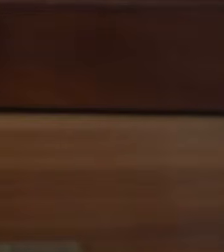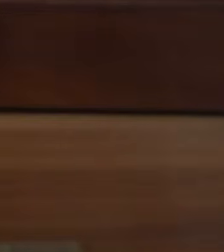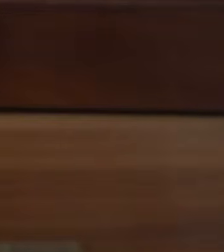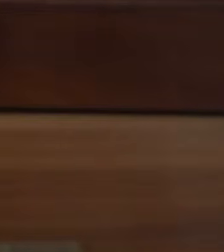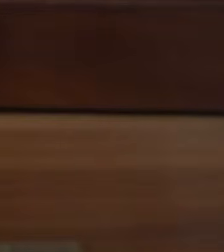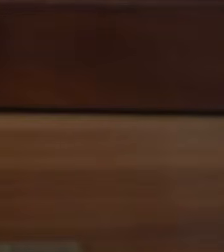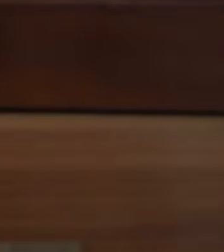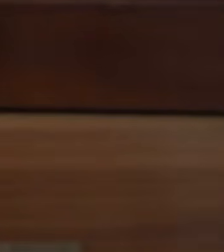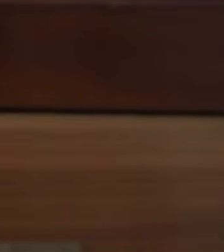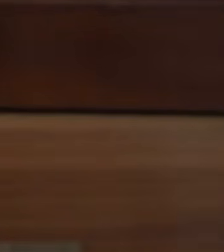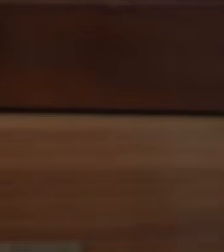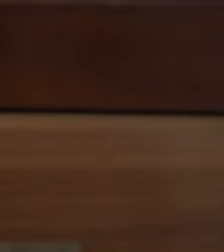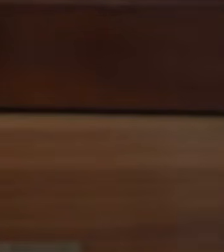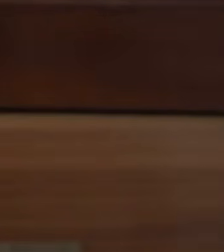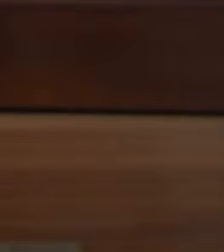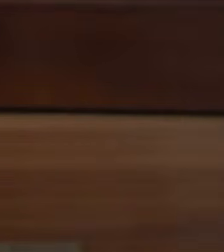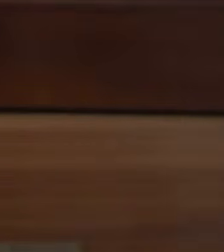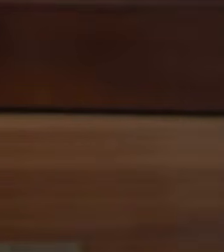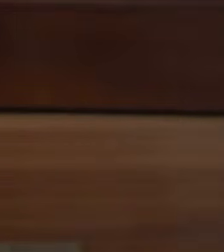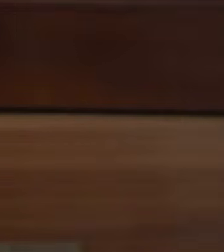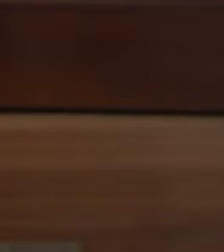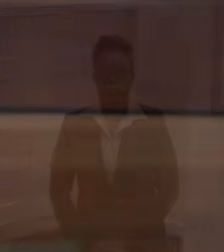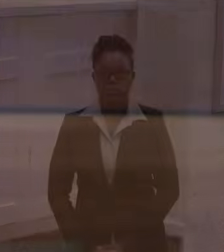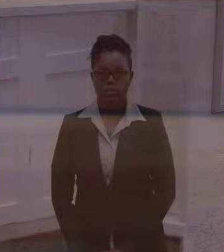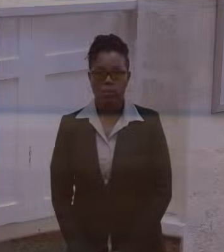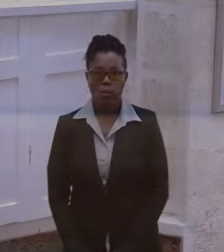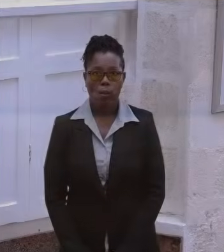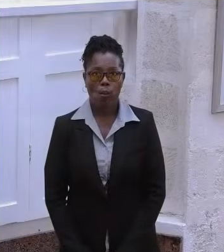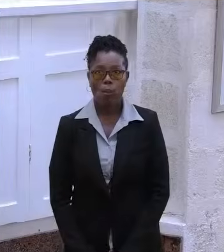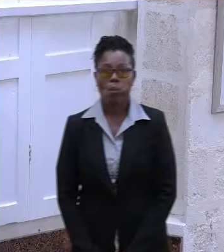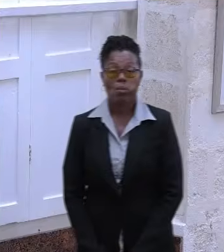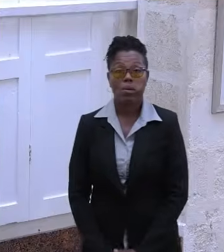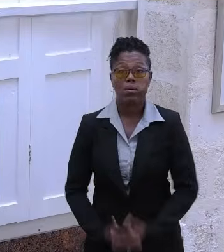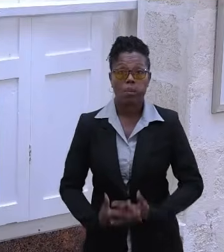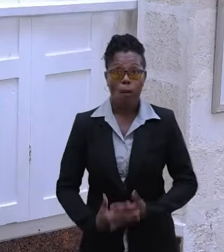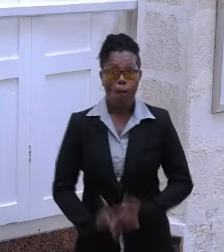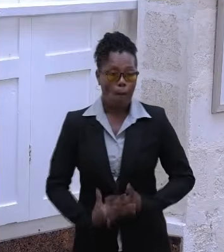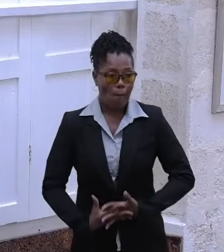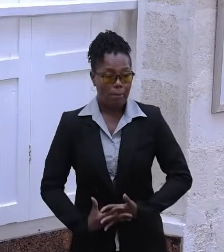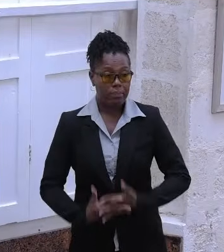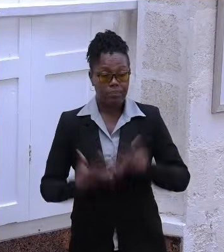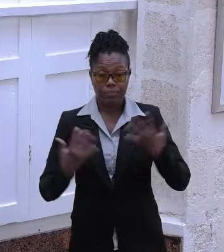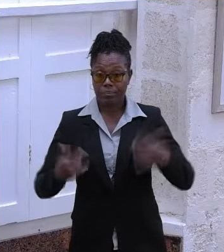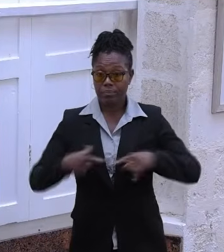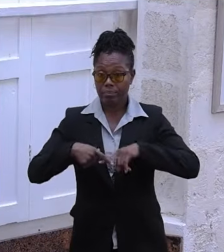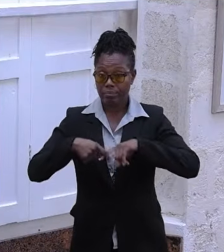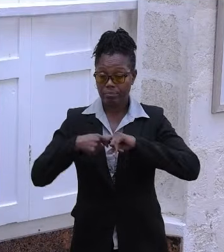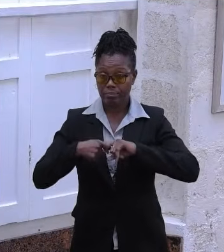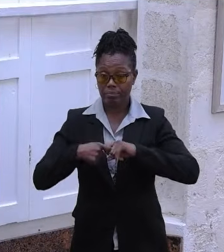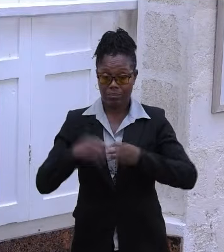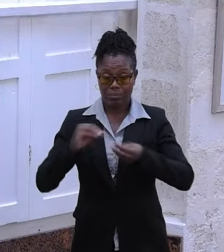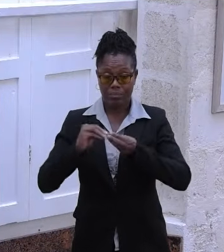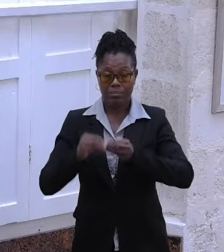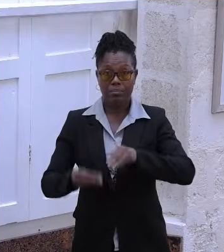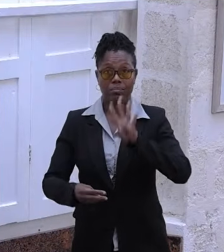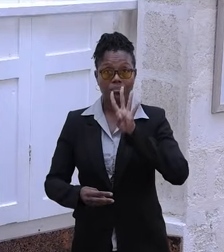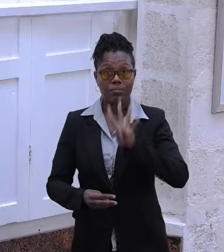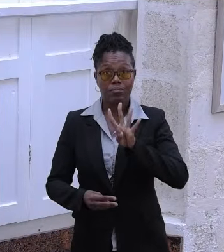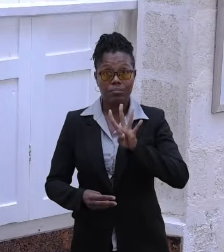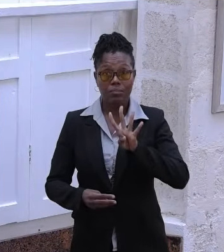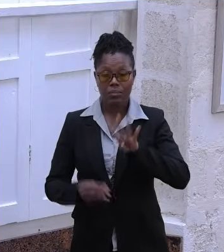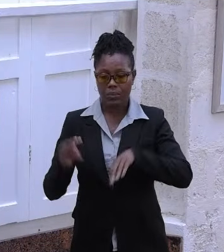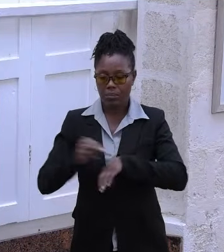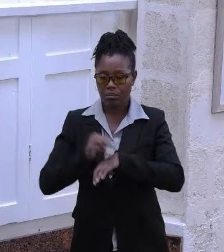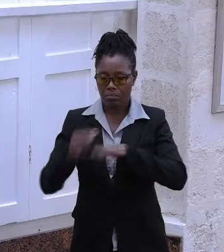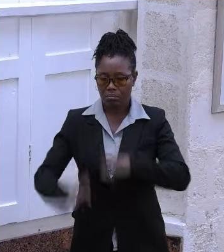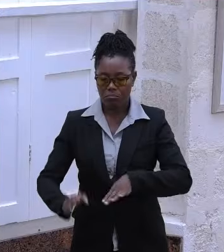number 4, ministerial discretion. We went through the point in the bill